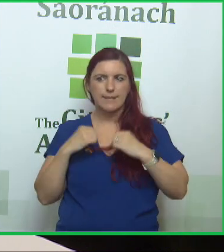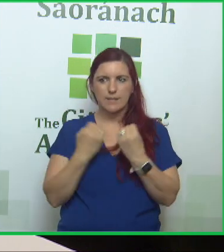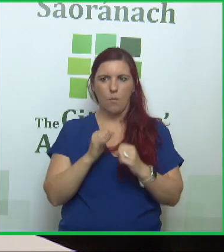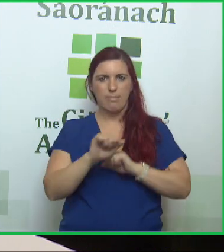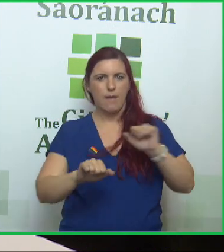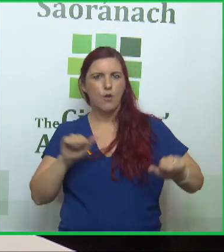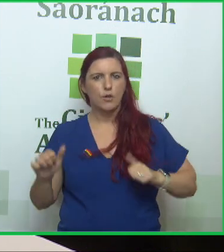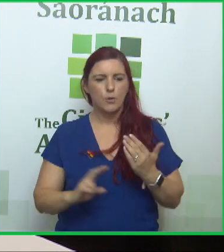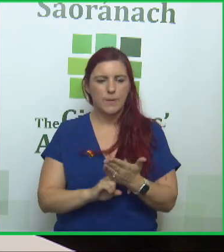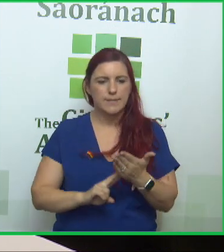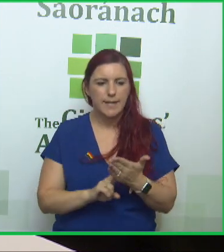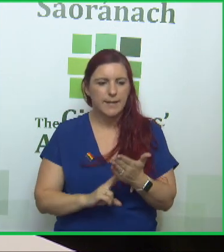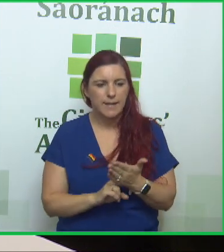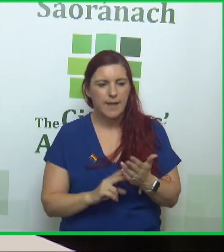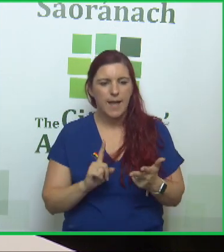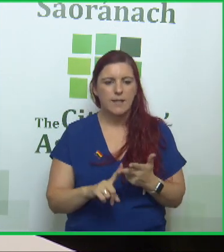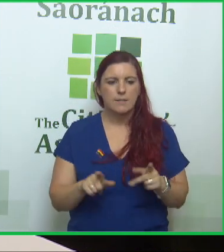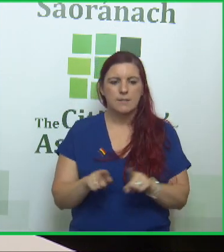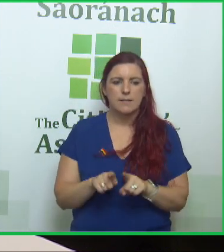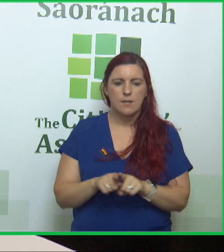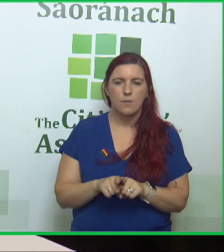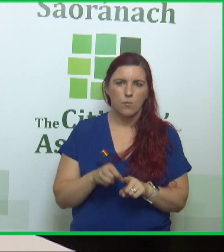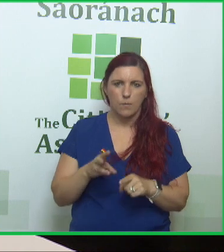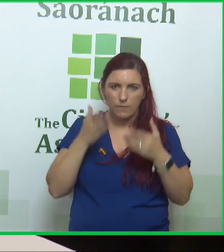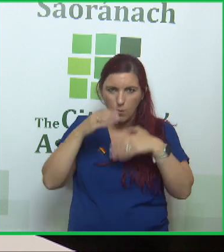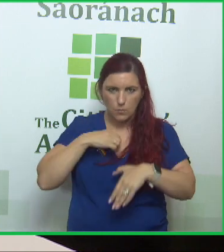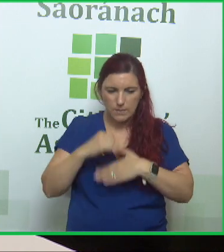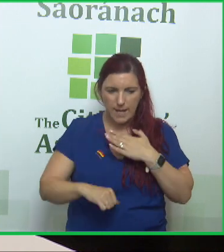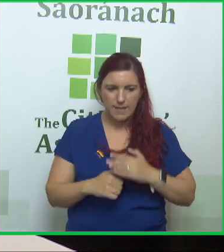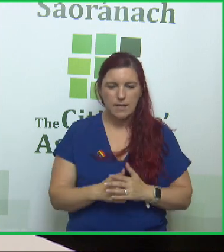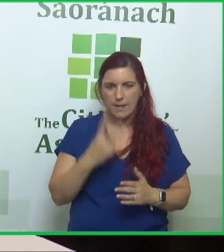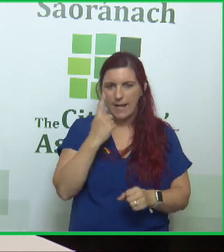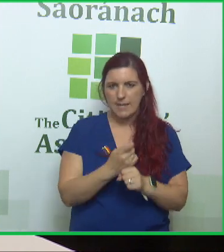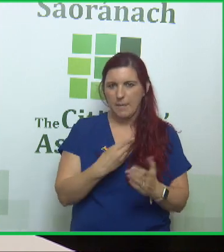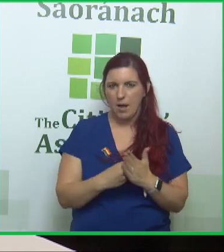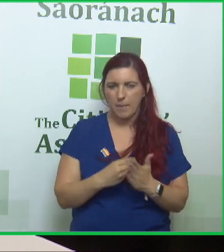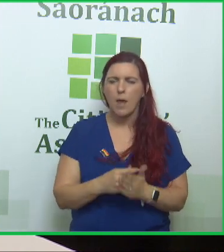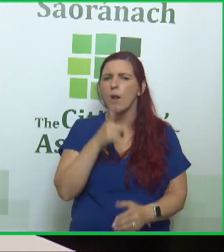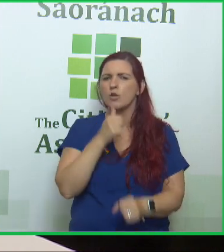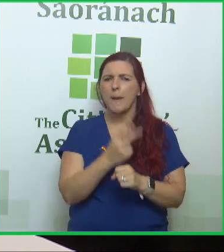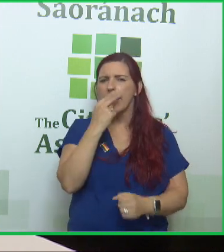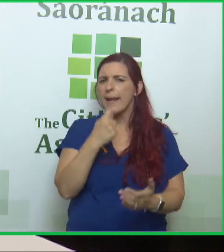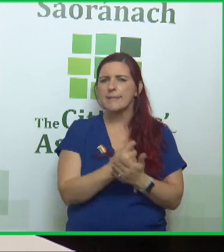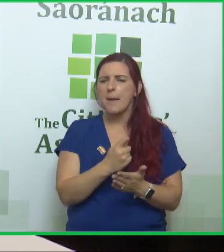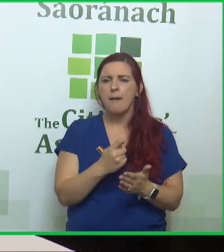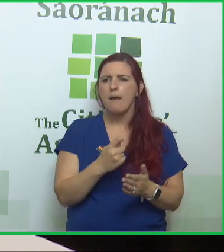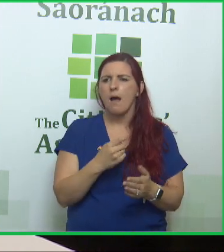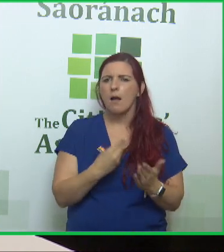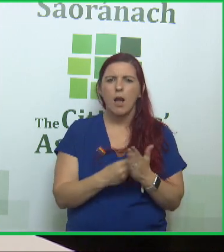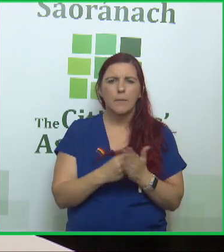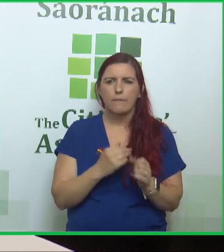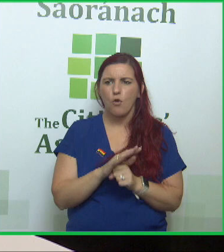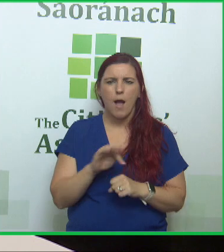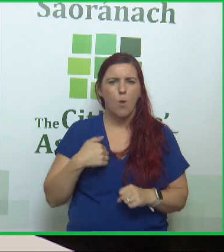needs are. And the nightlife setting, which will be the focus today. So when I'm talking about the nighttime economy in terms of the HSE's